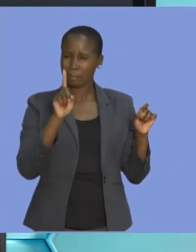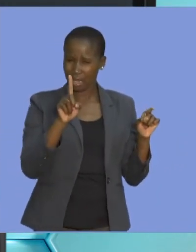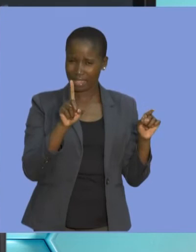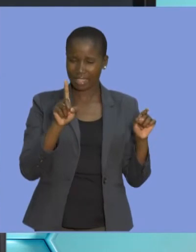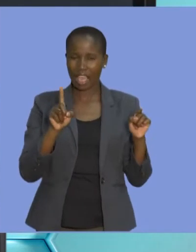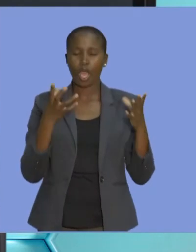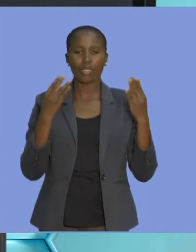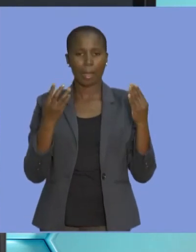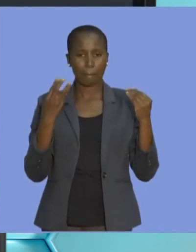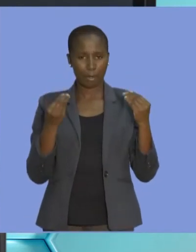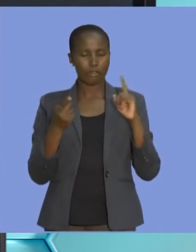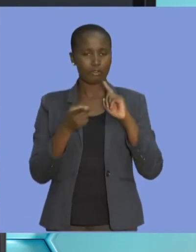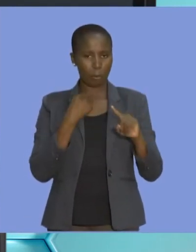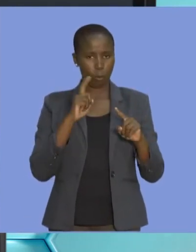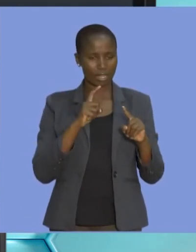100 minus 10,